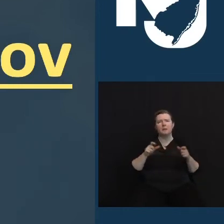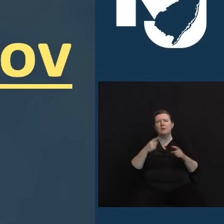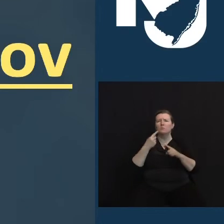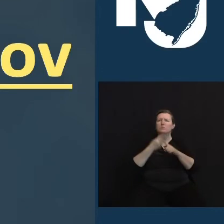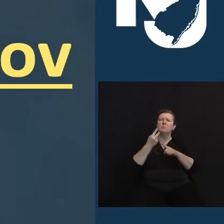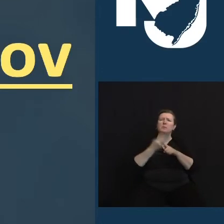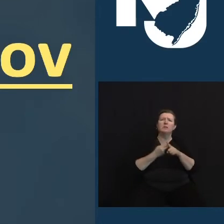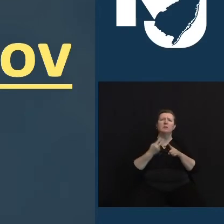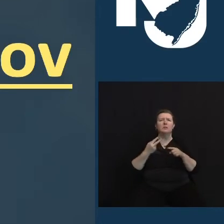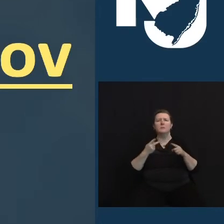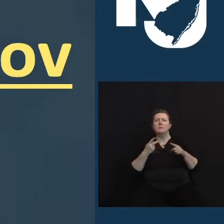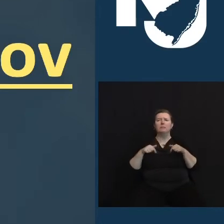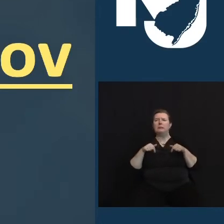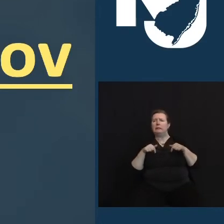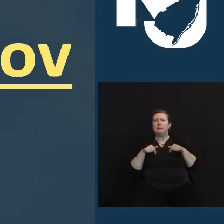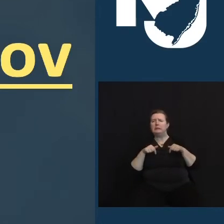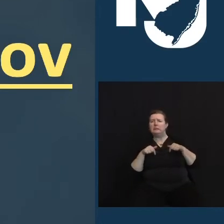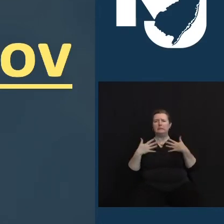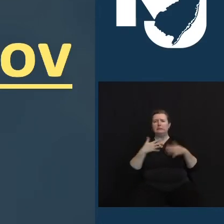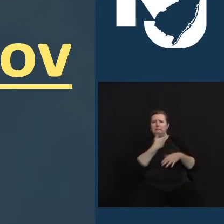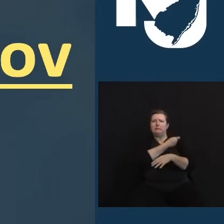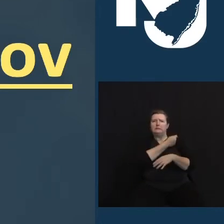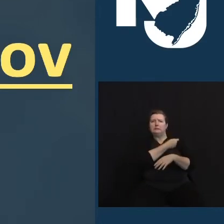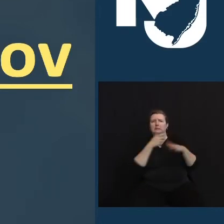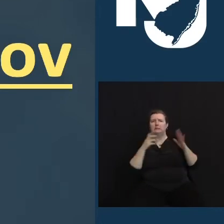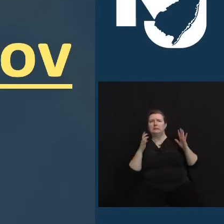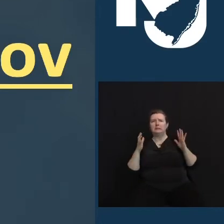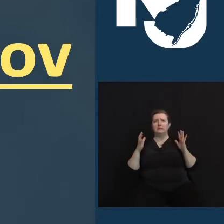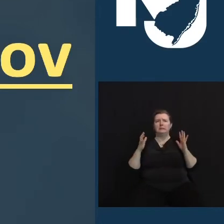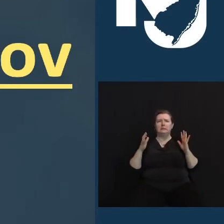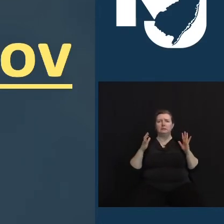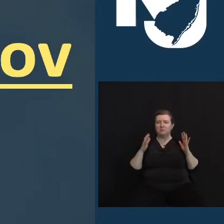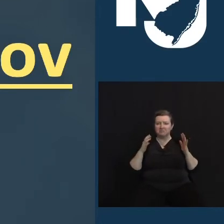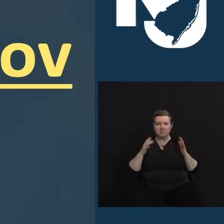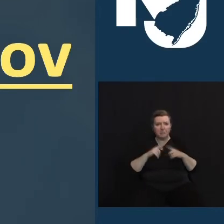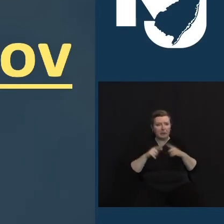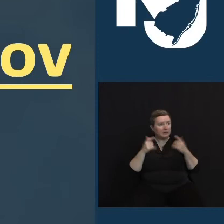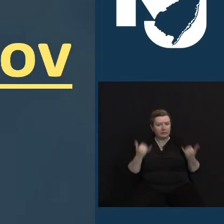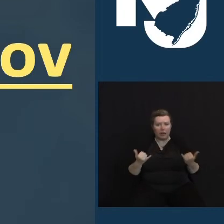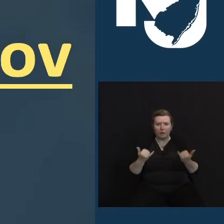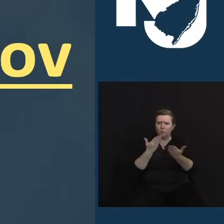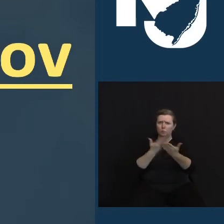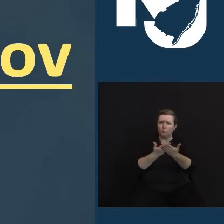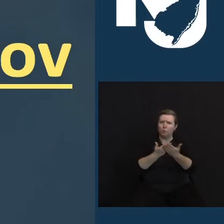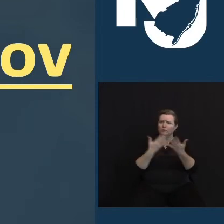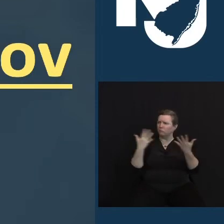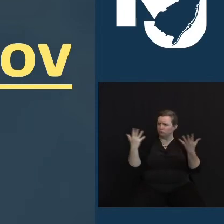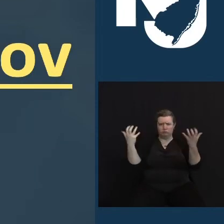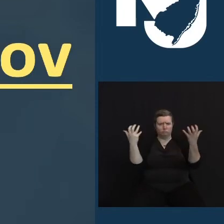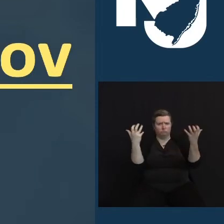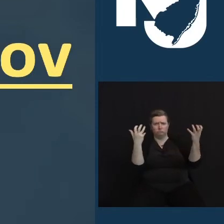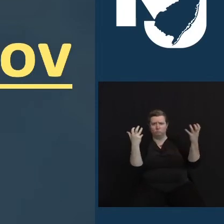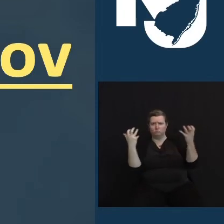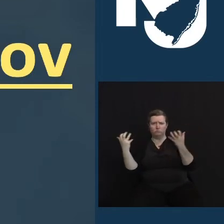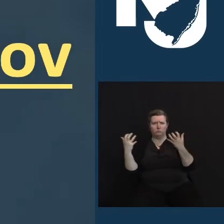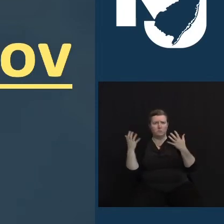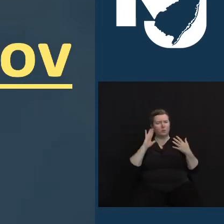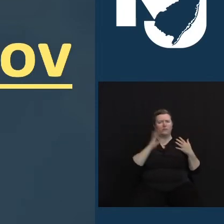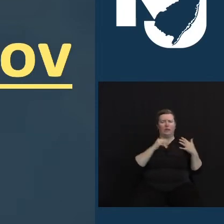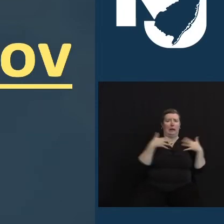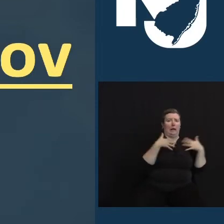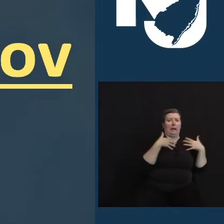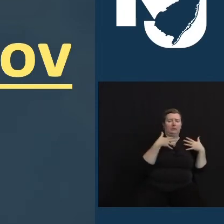sentiment. This number is proving that it may be a lot better than we had anticipated. And because of